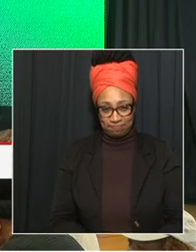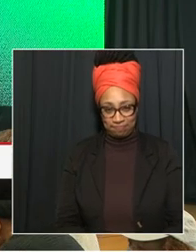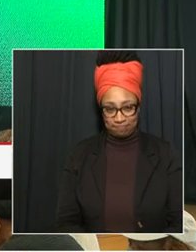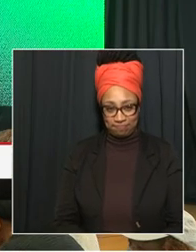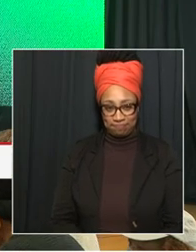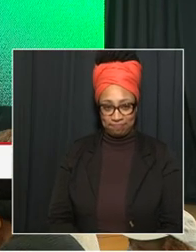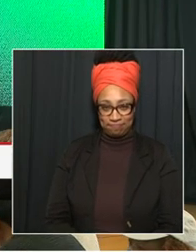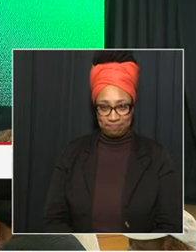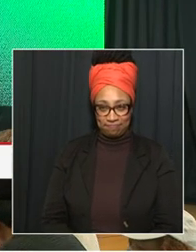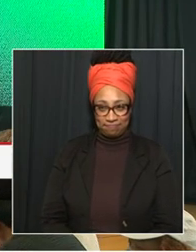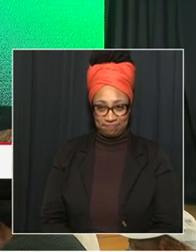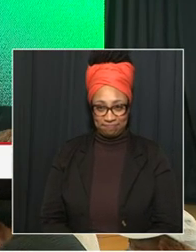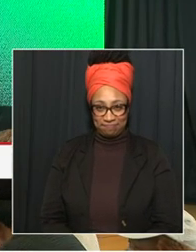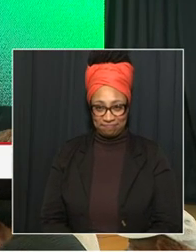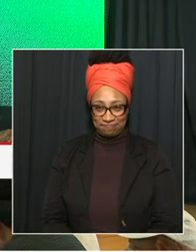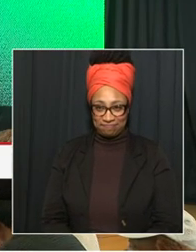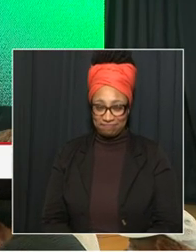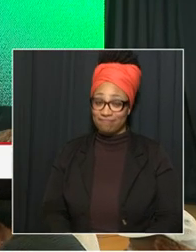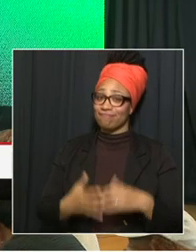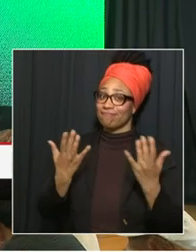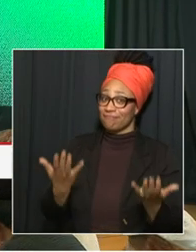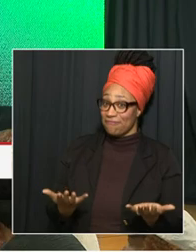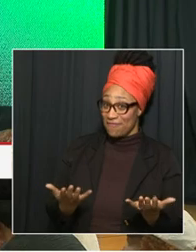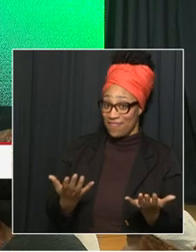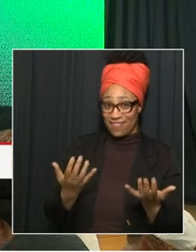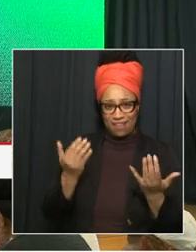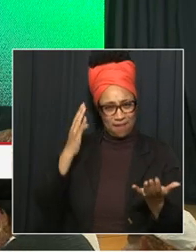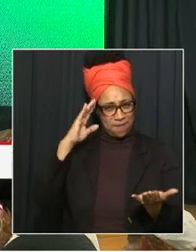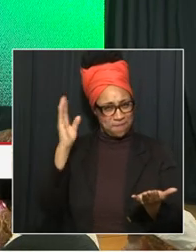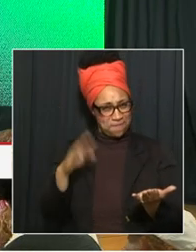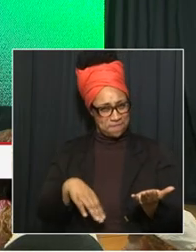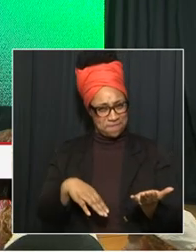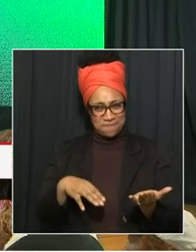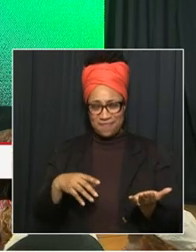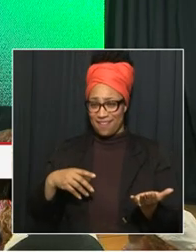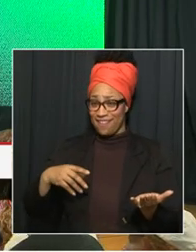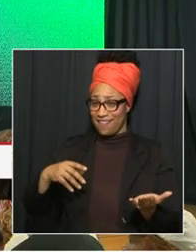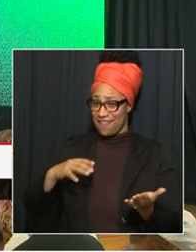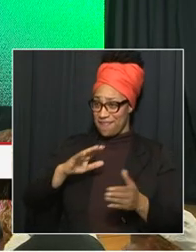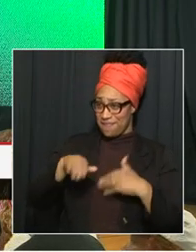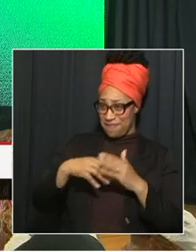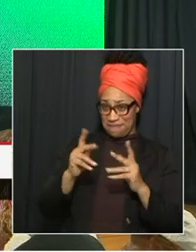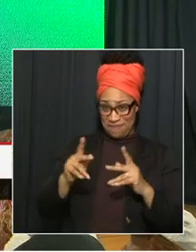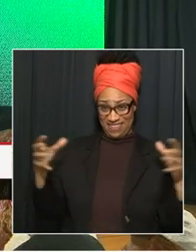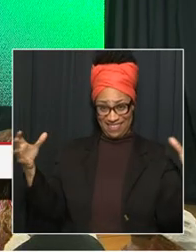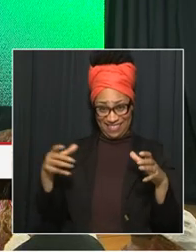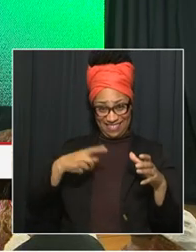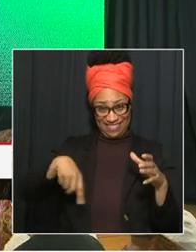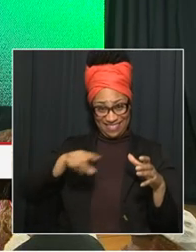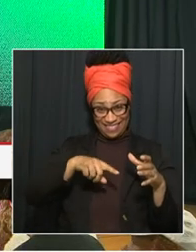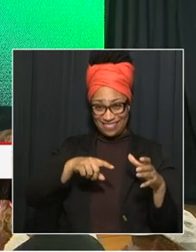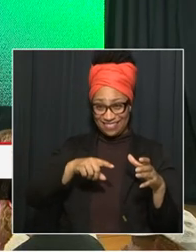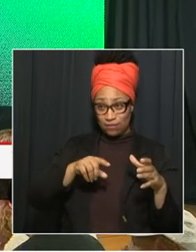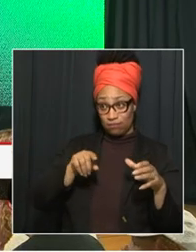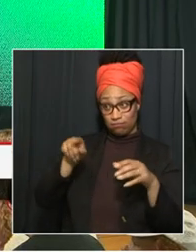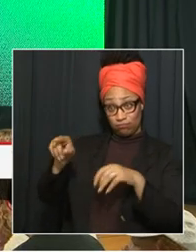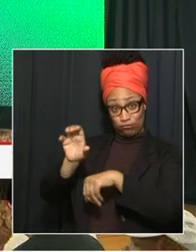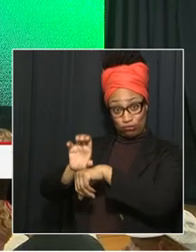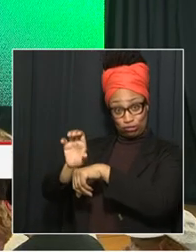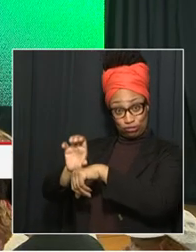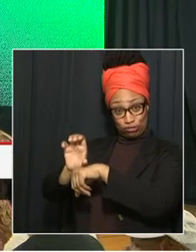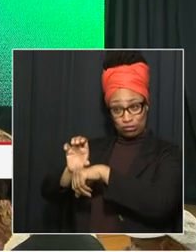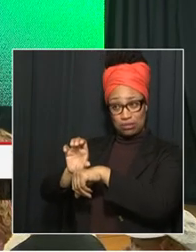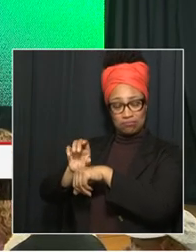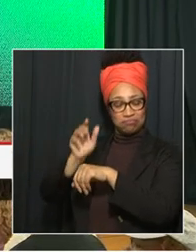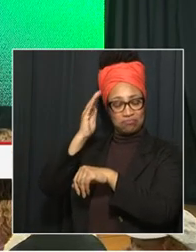So I know you will keep all friends at Plymouth Congregational in your prayers, but celebrate the life